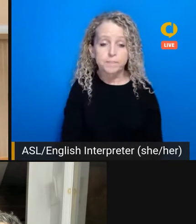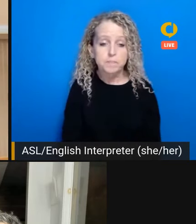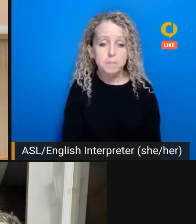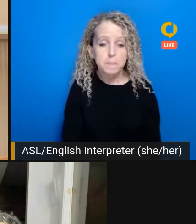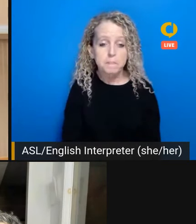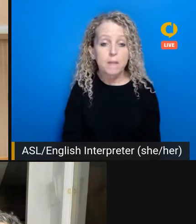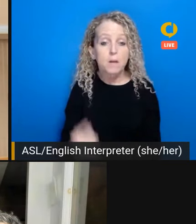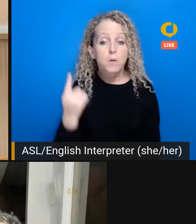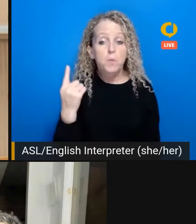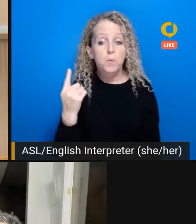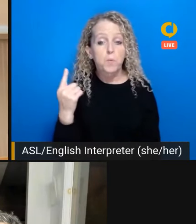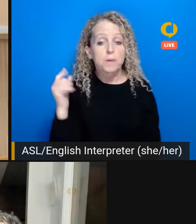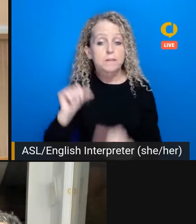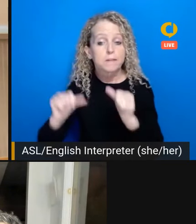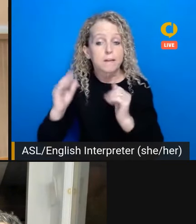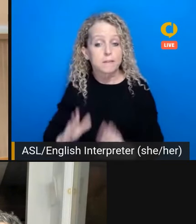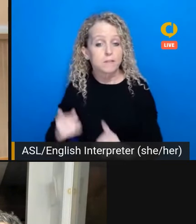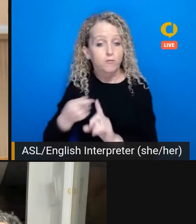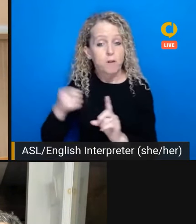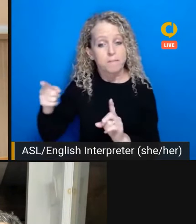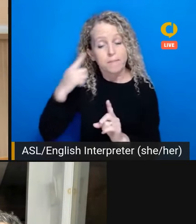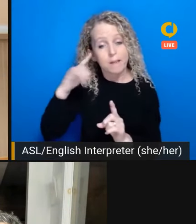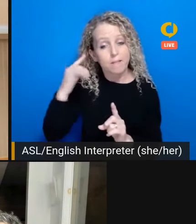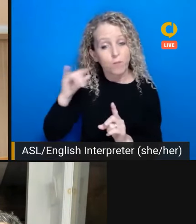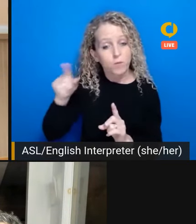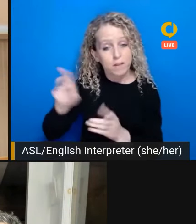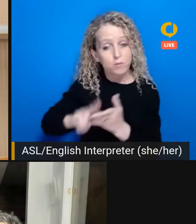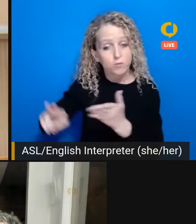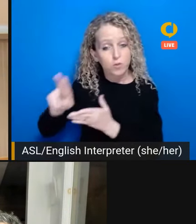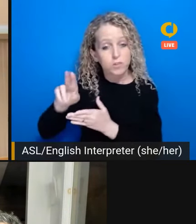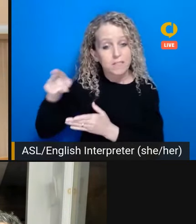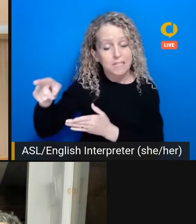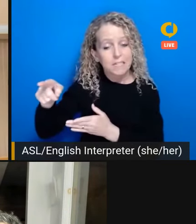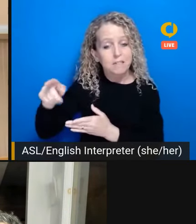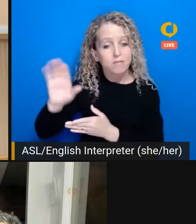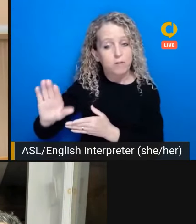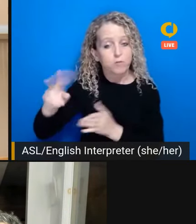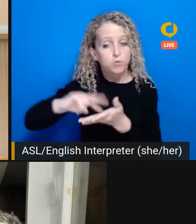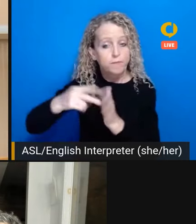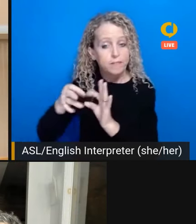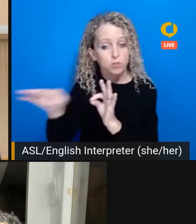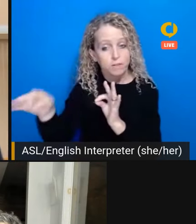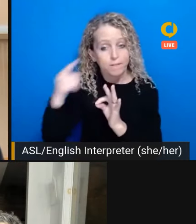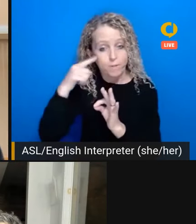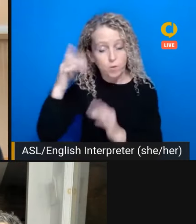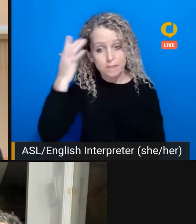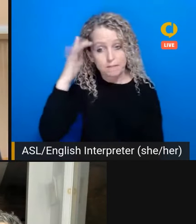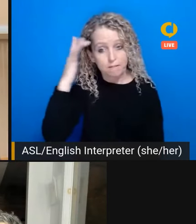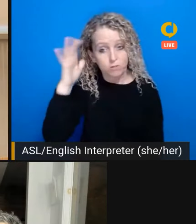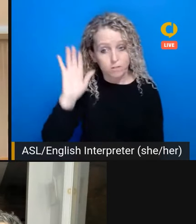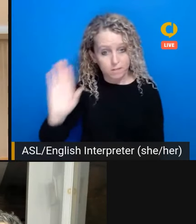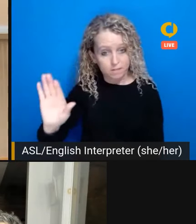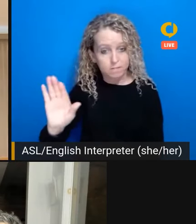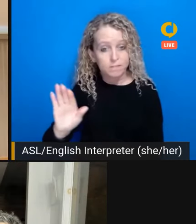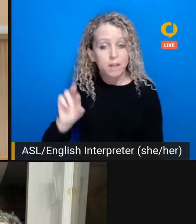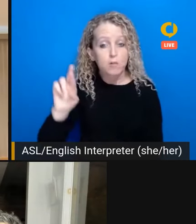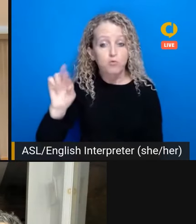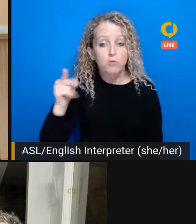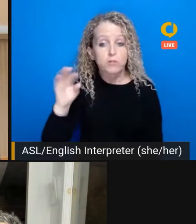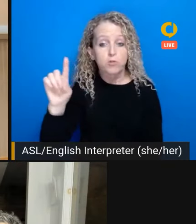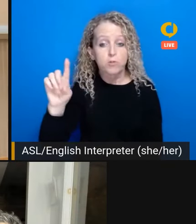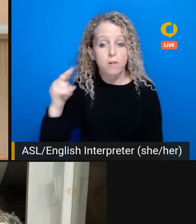from University of California give for the word intelligence. So he defines, this is Richard